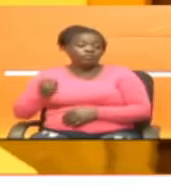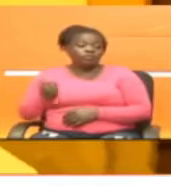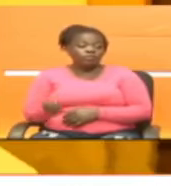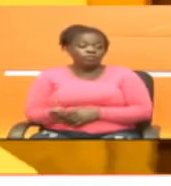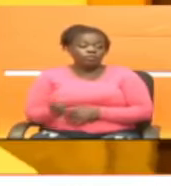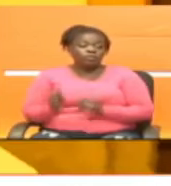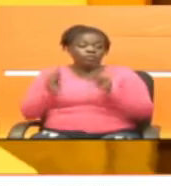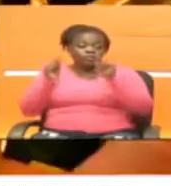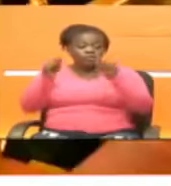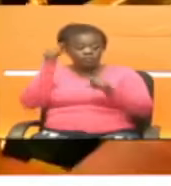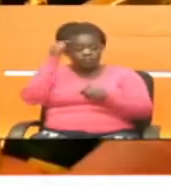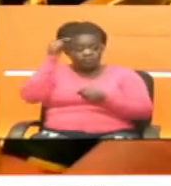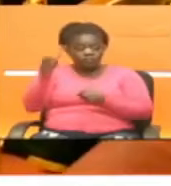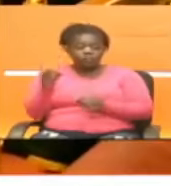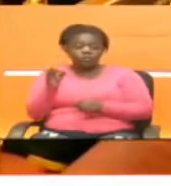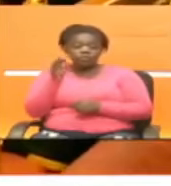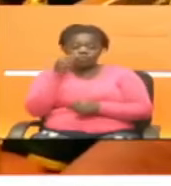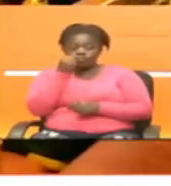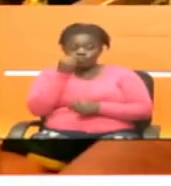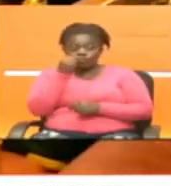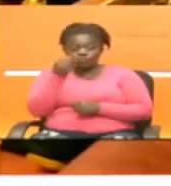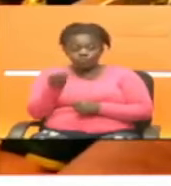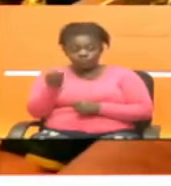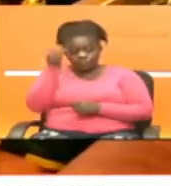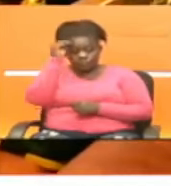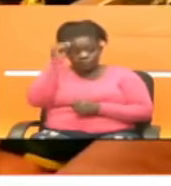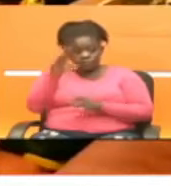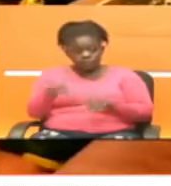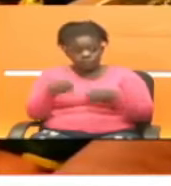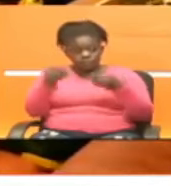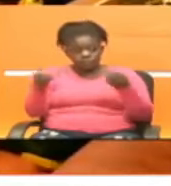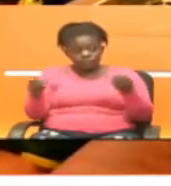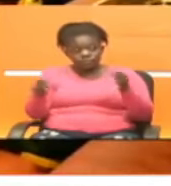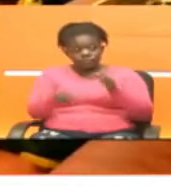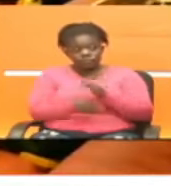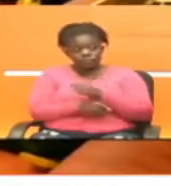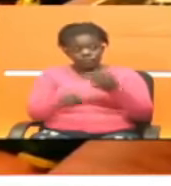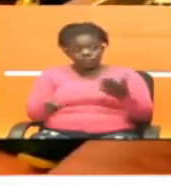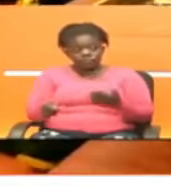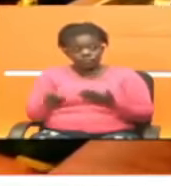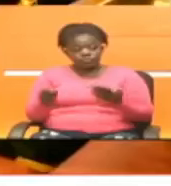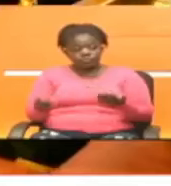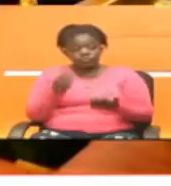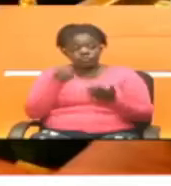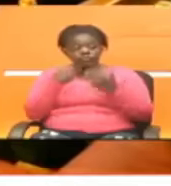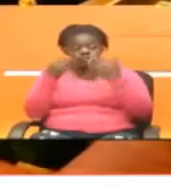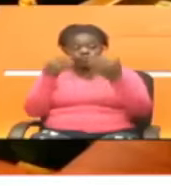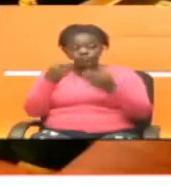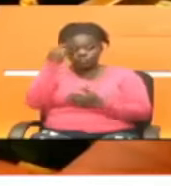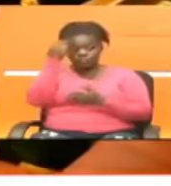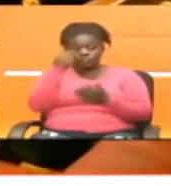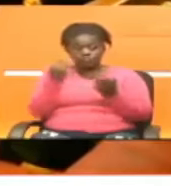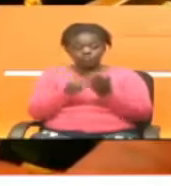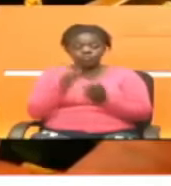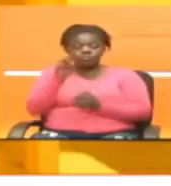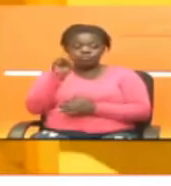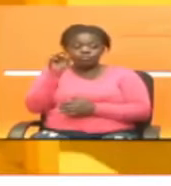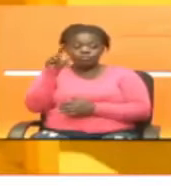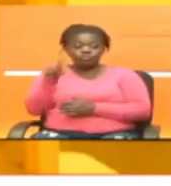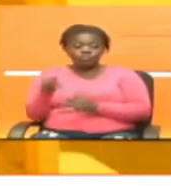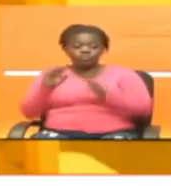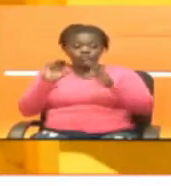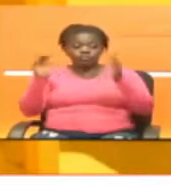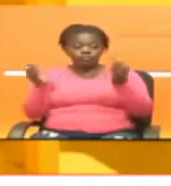he would have refused to come for dinner. Mbako President, what is it I want? Asimi, we're going to get to Uganda. Kumapi and see you now.